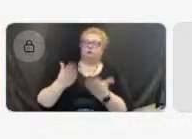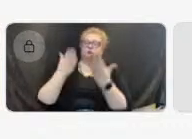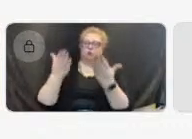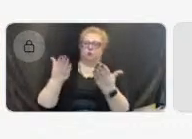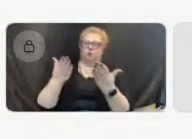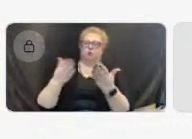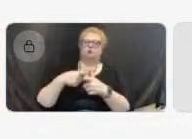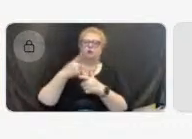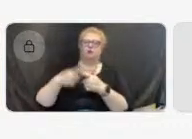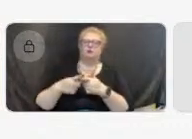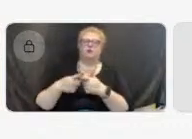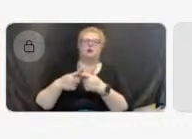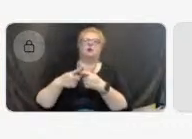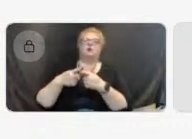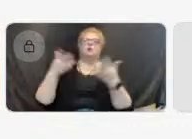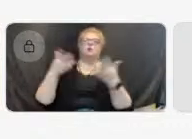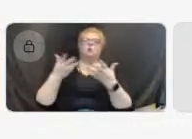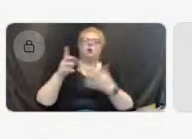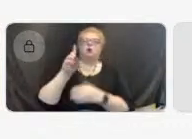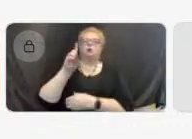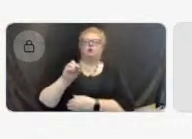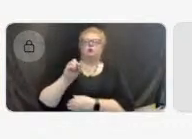the residents want?